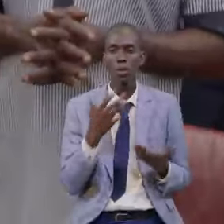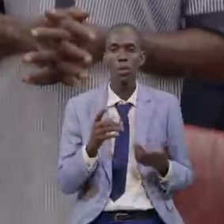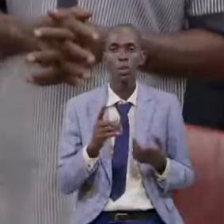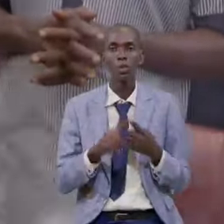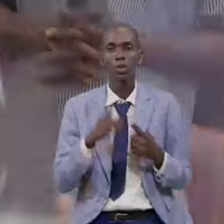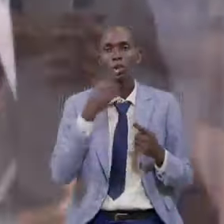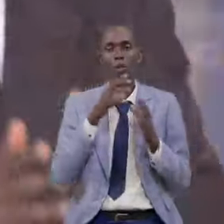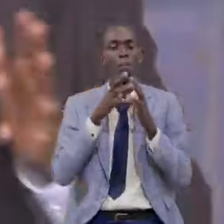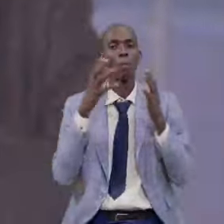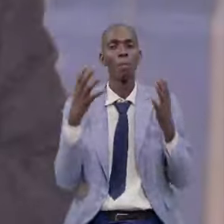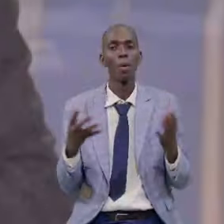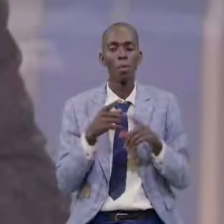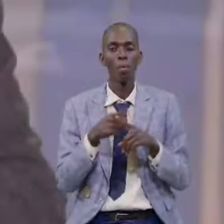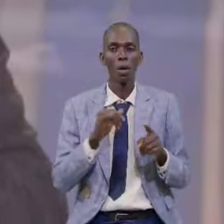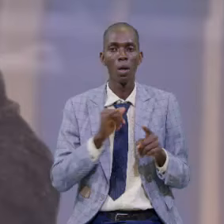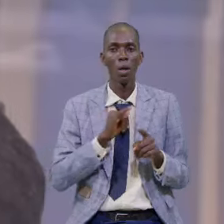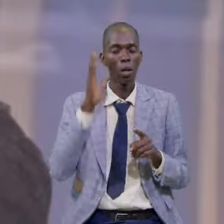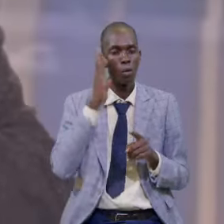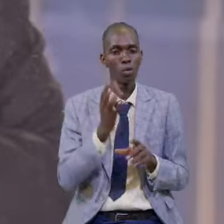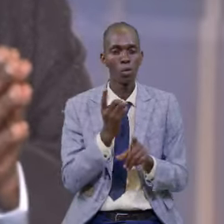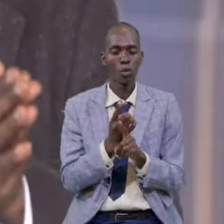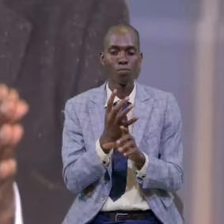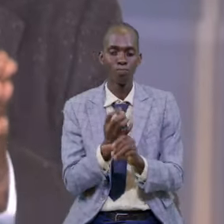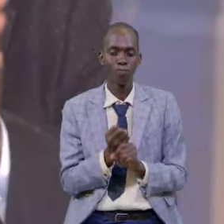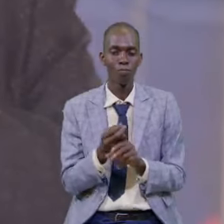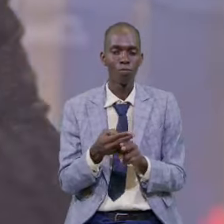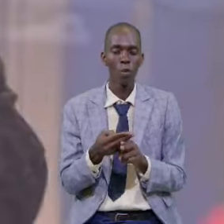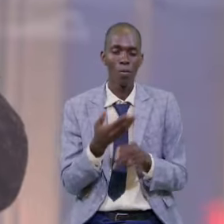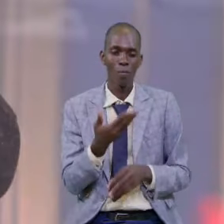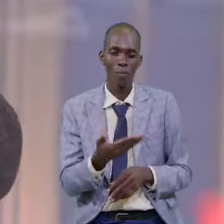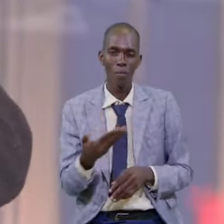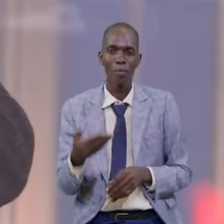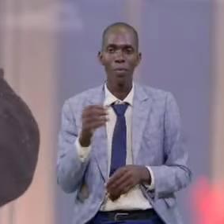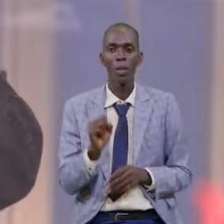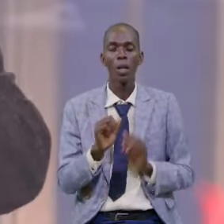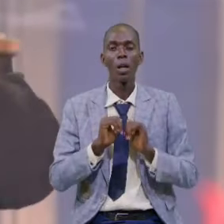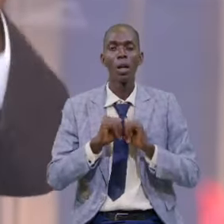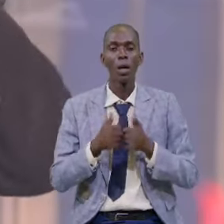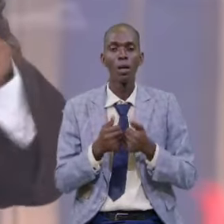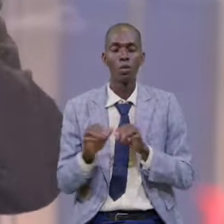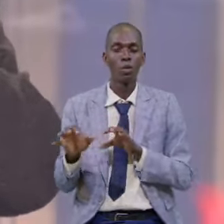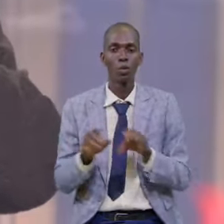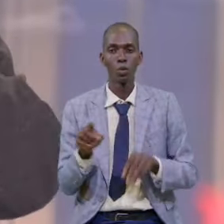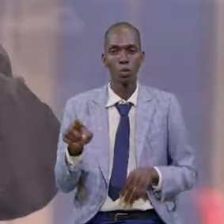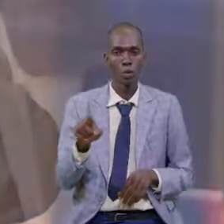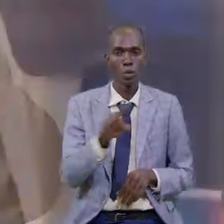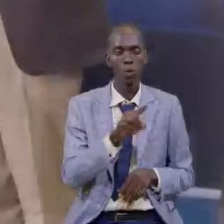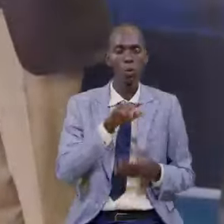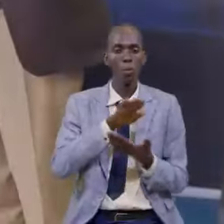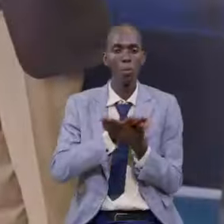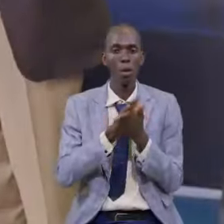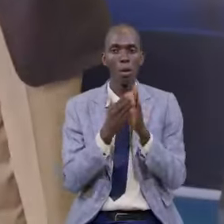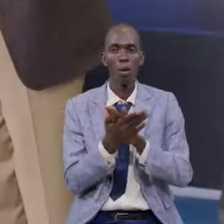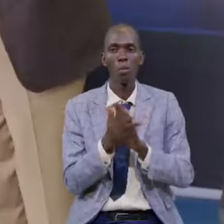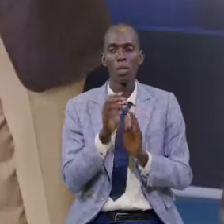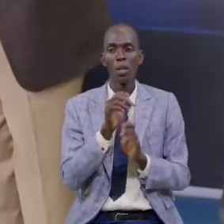to summarize things. How do you become a changed person,